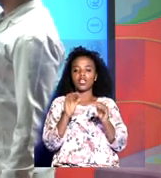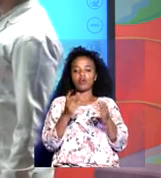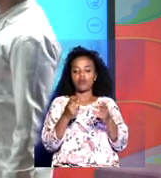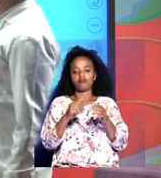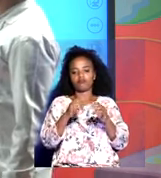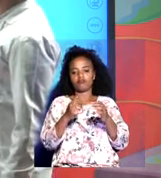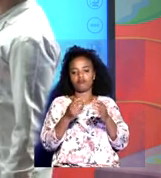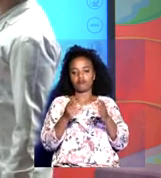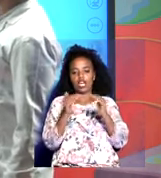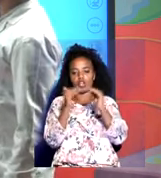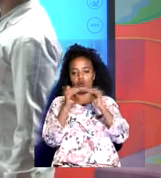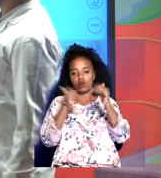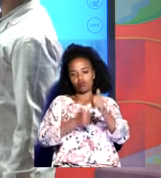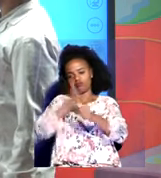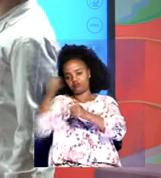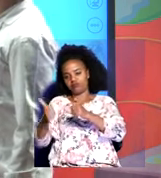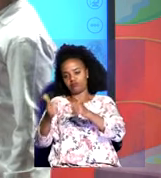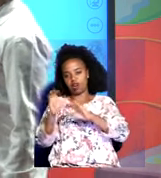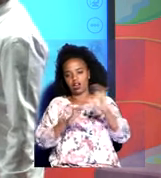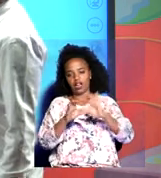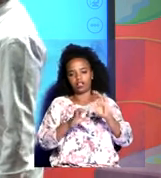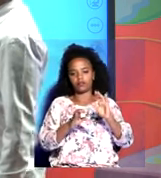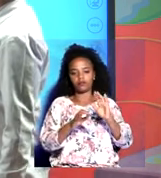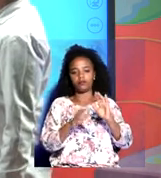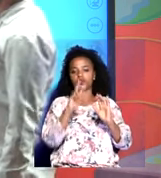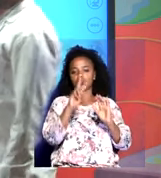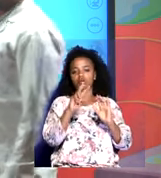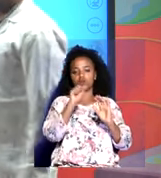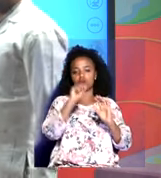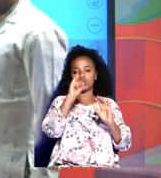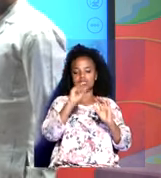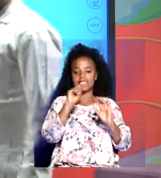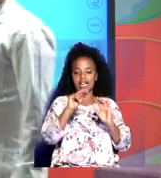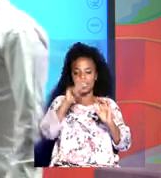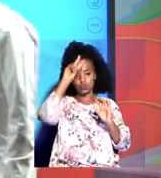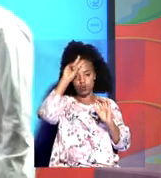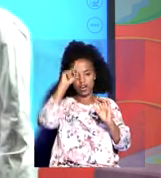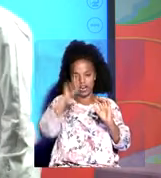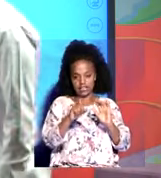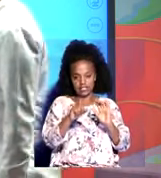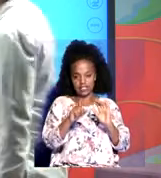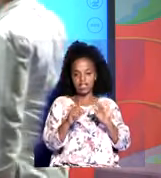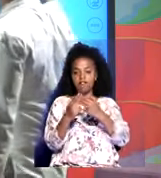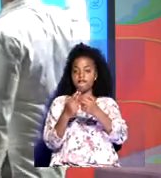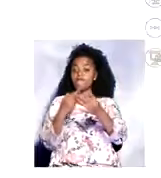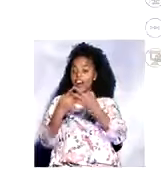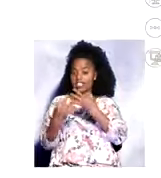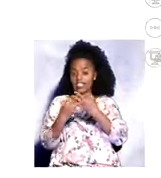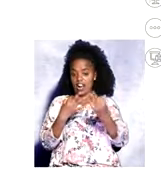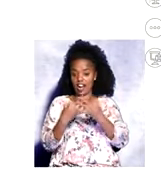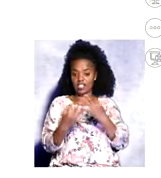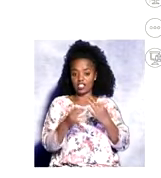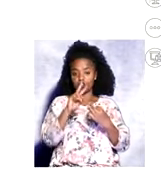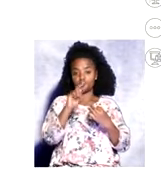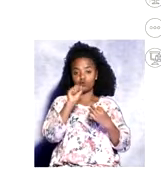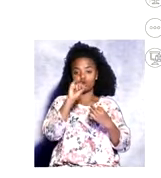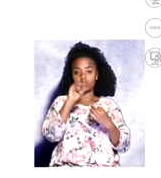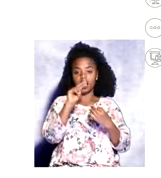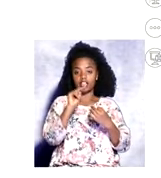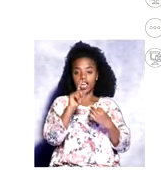side, this becomes positive, this becomes minus, and this also minus. You'll have this one. And factorizing this, 2 sine x plus